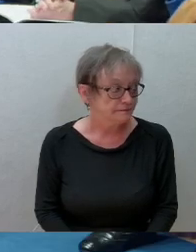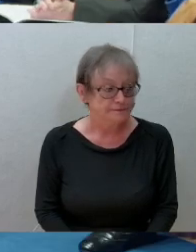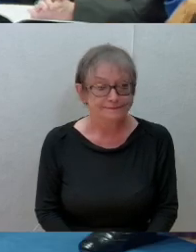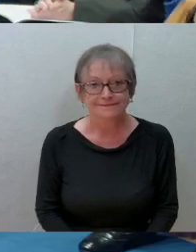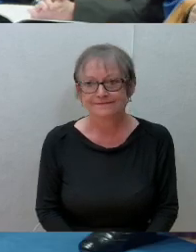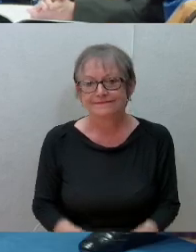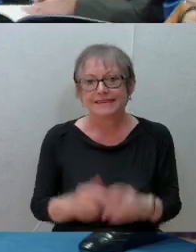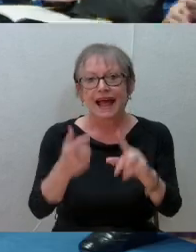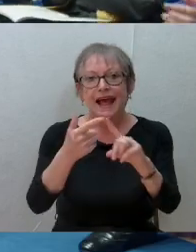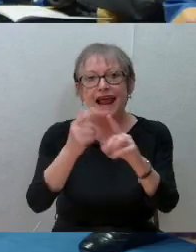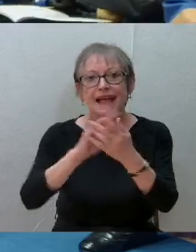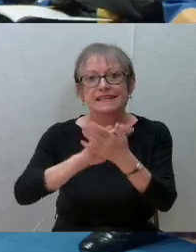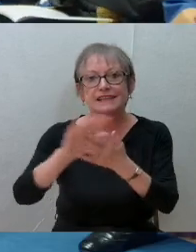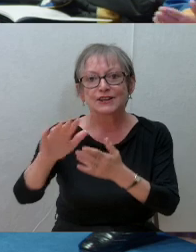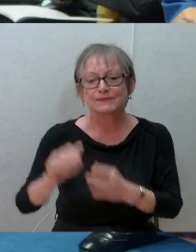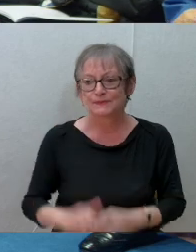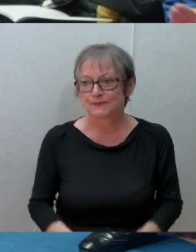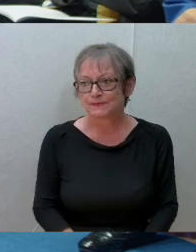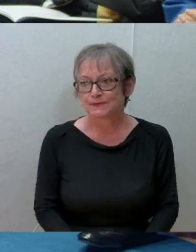Emma Helgeson.